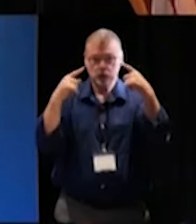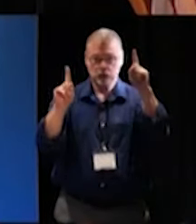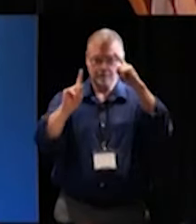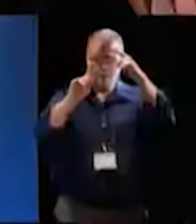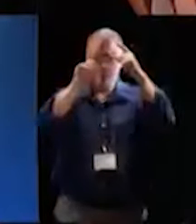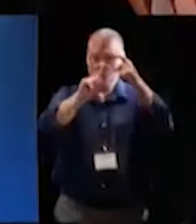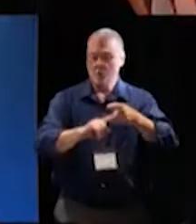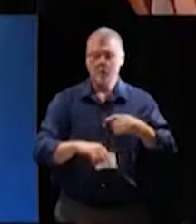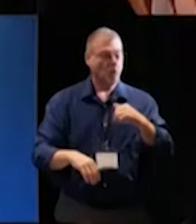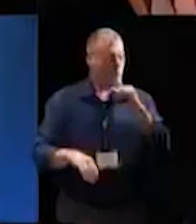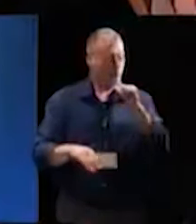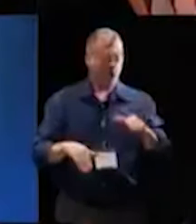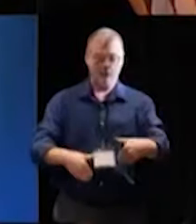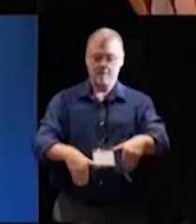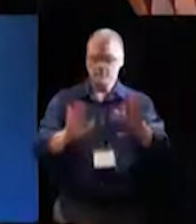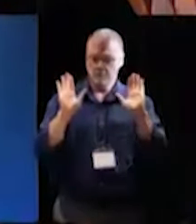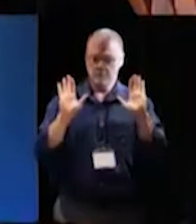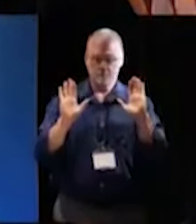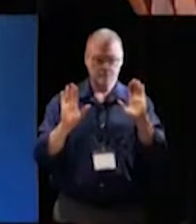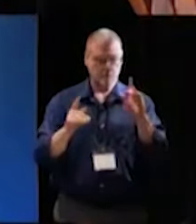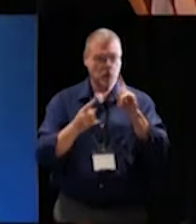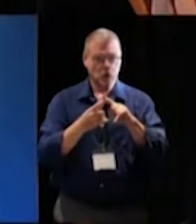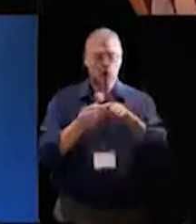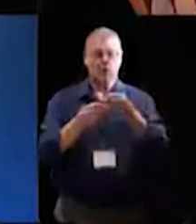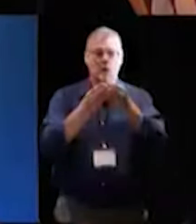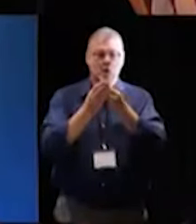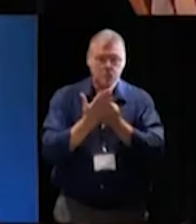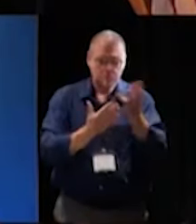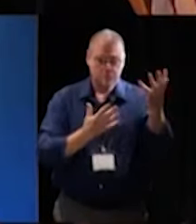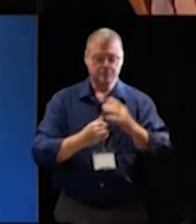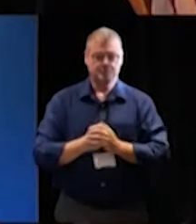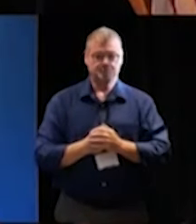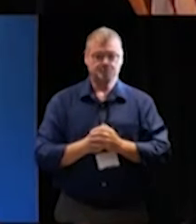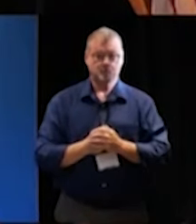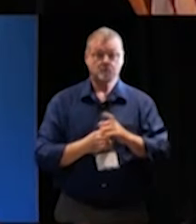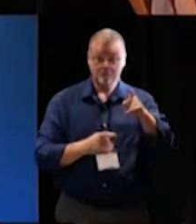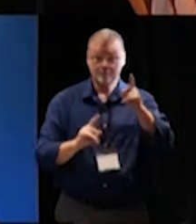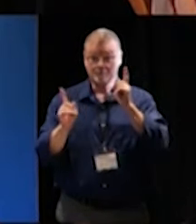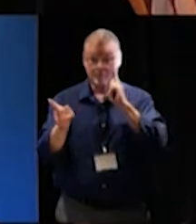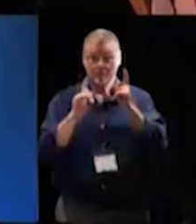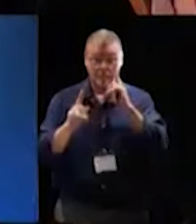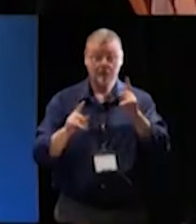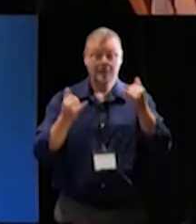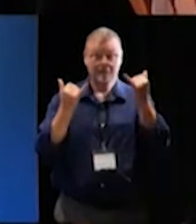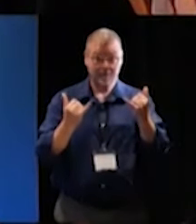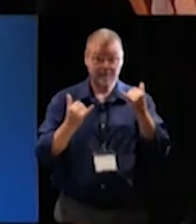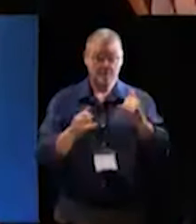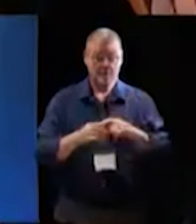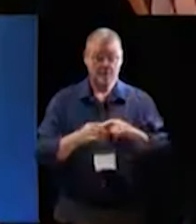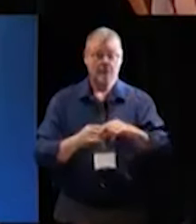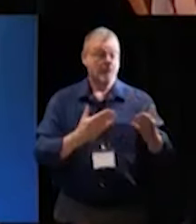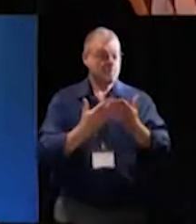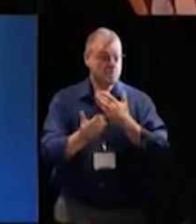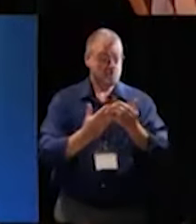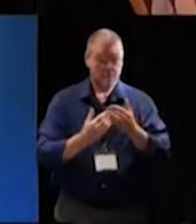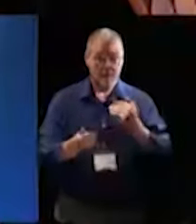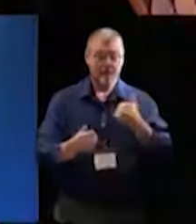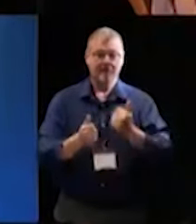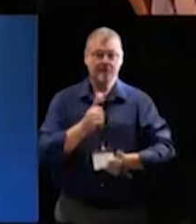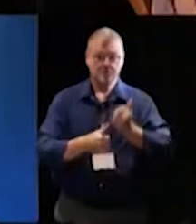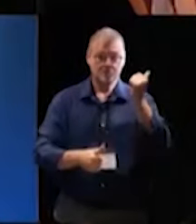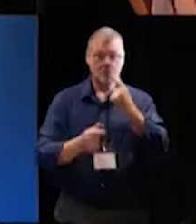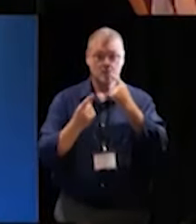not letting up our efforts to reduce emissions. And so you heard from Doreen, we've now, despite all this, had the most